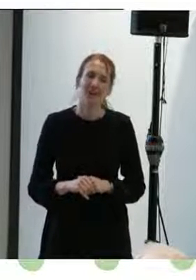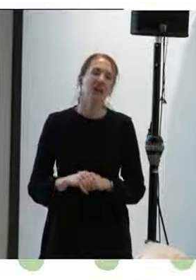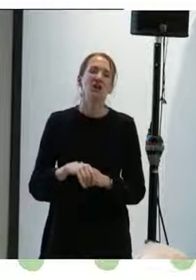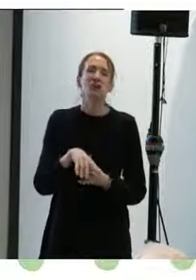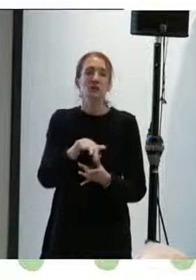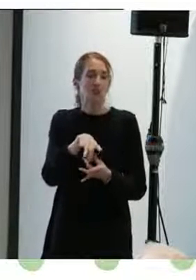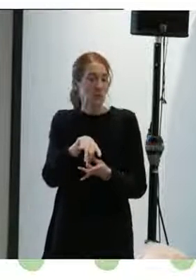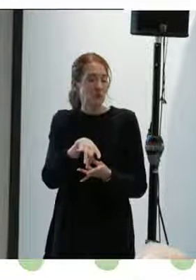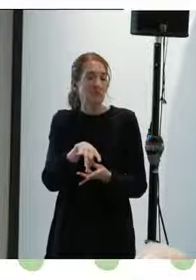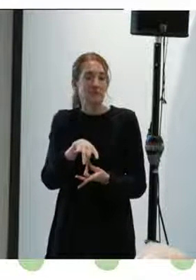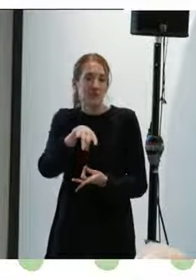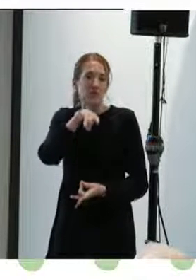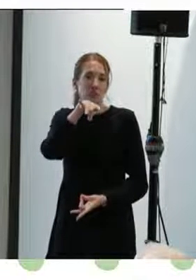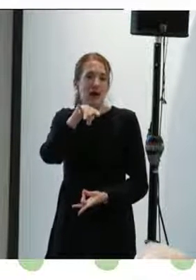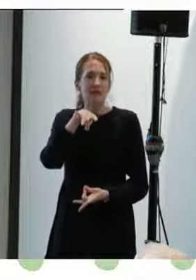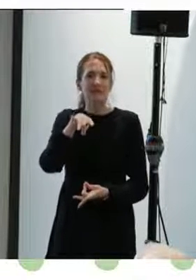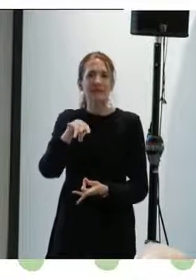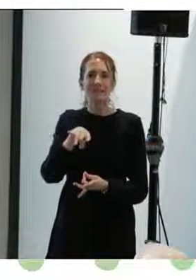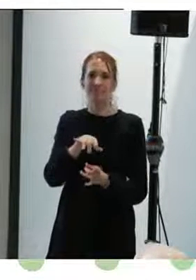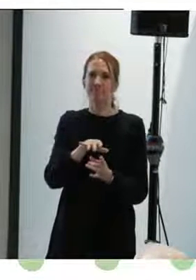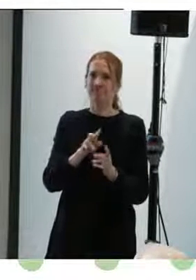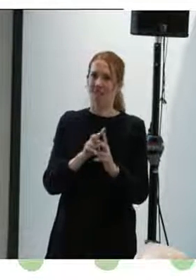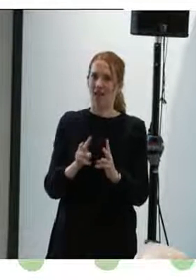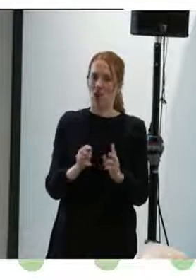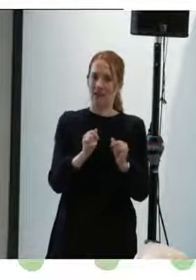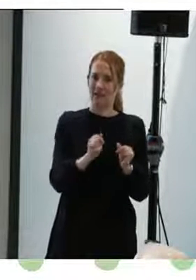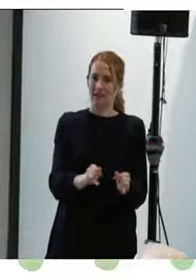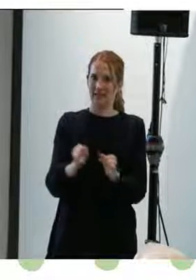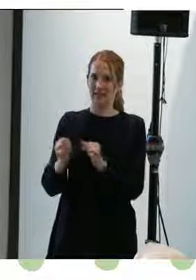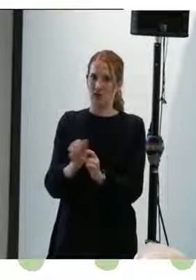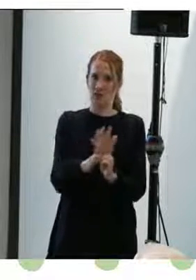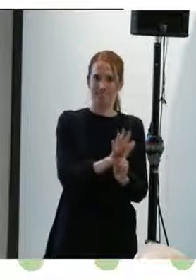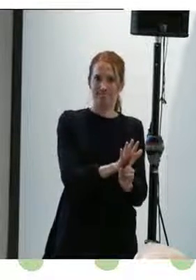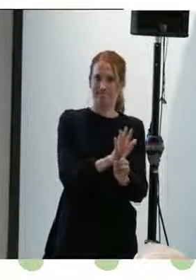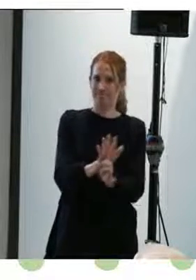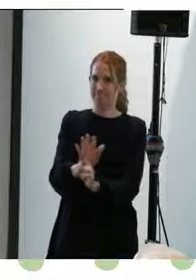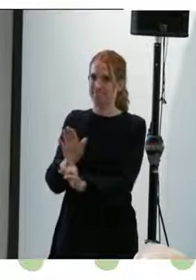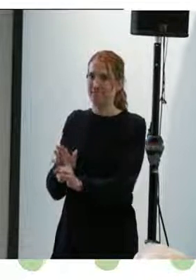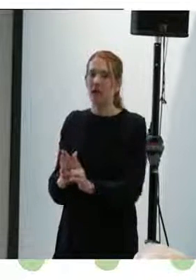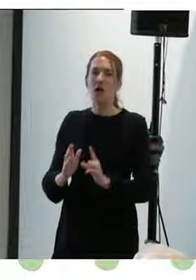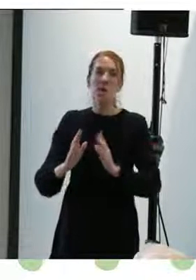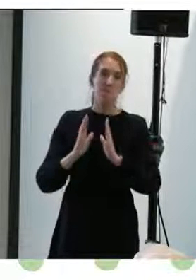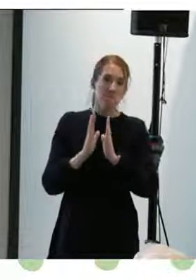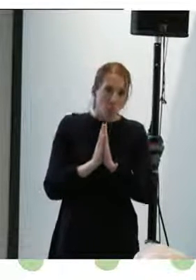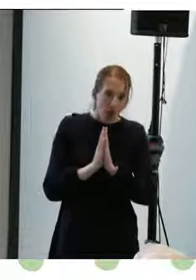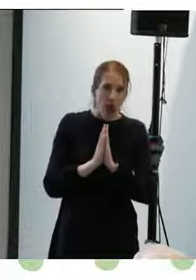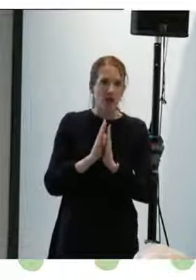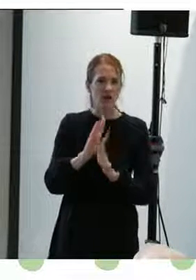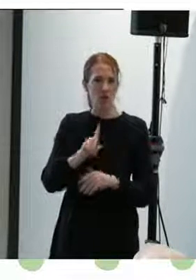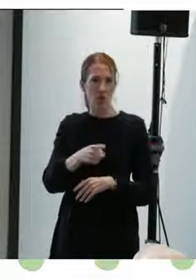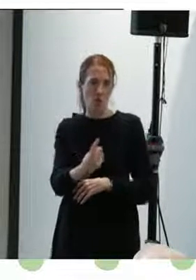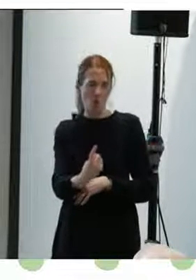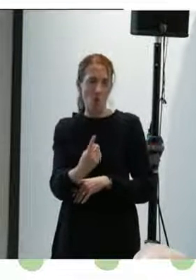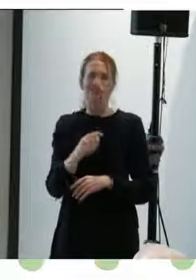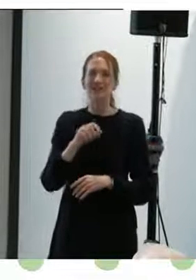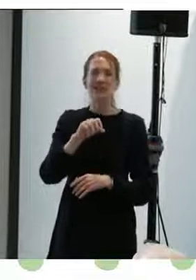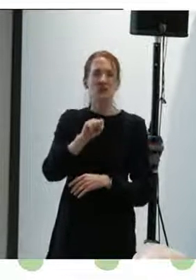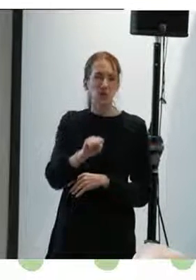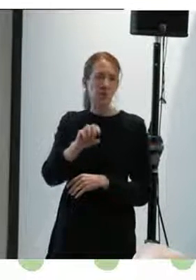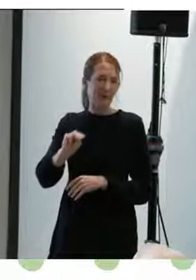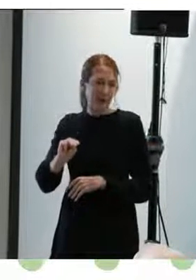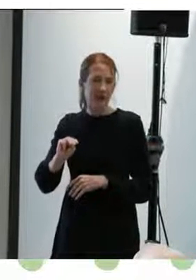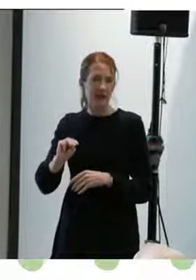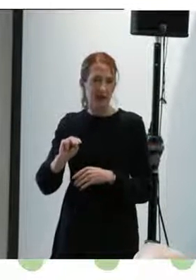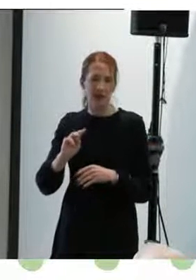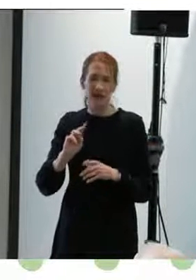spirituality I heard was very individual, a lot of kind of praying on their own or, social media, but